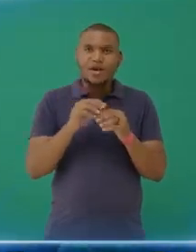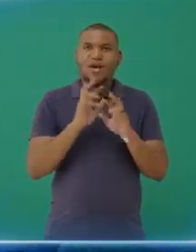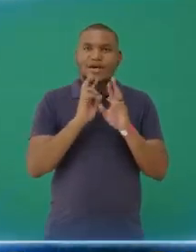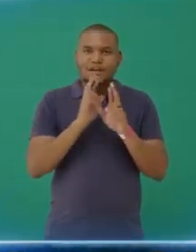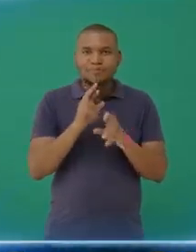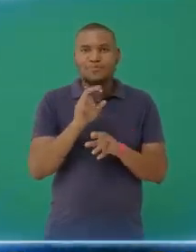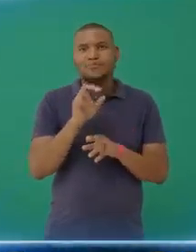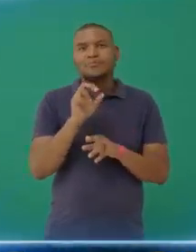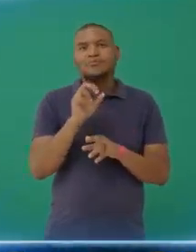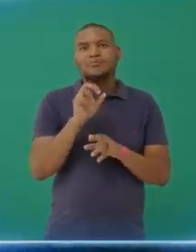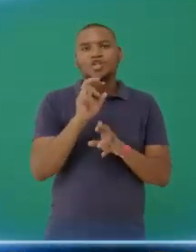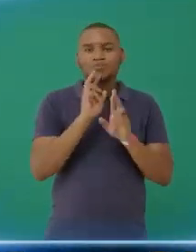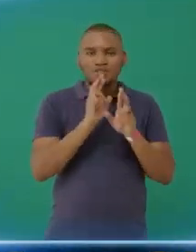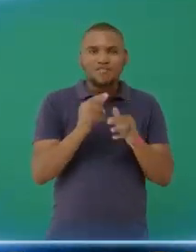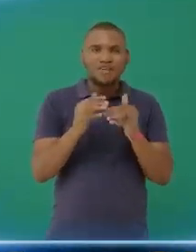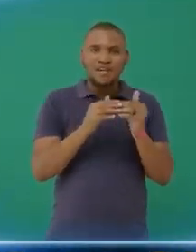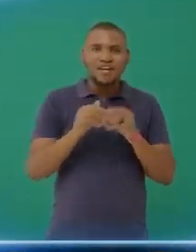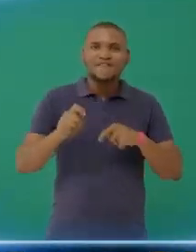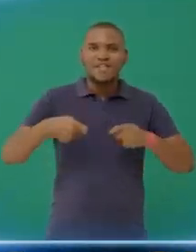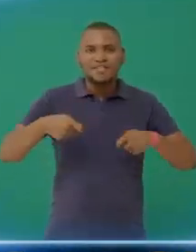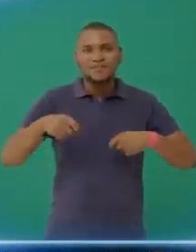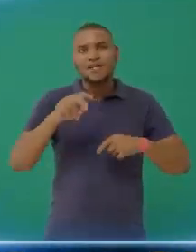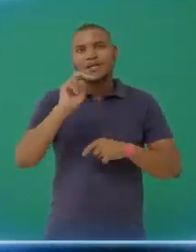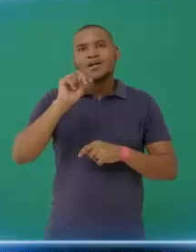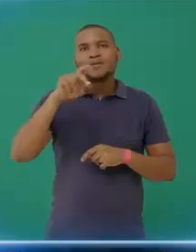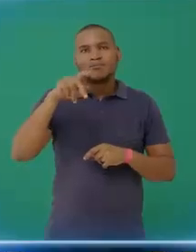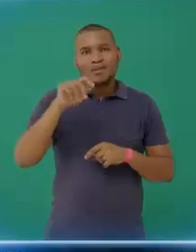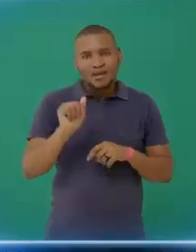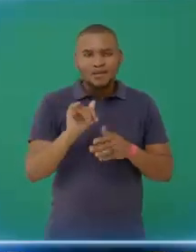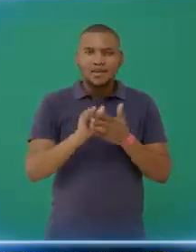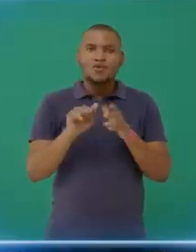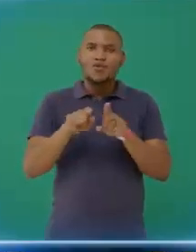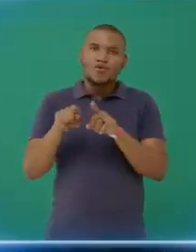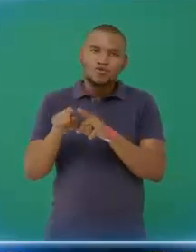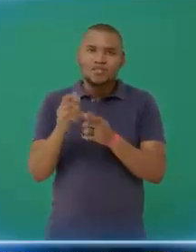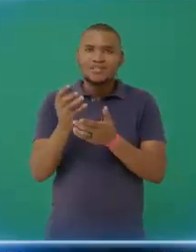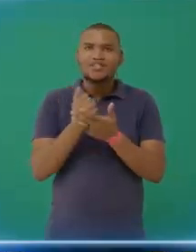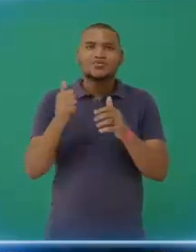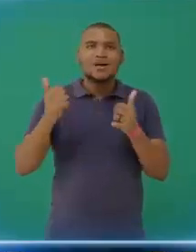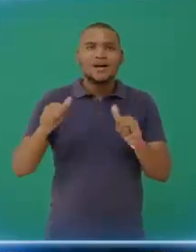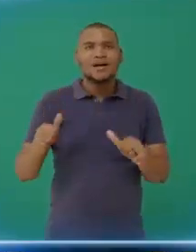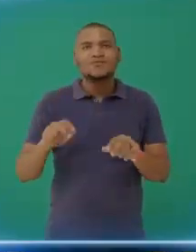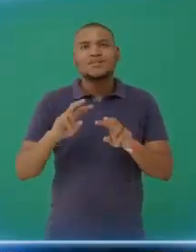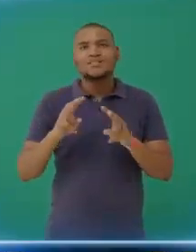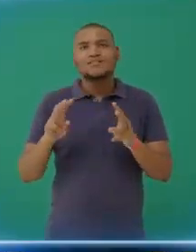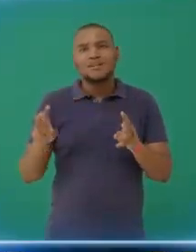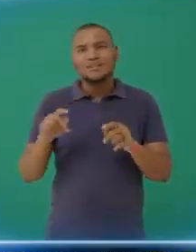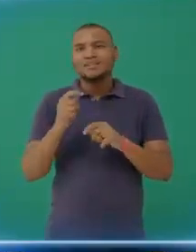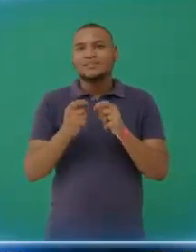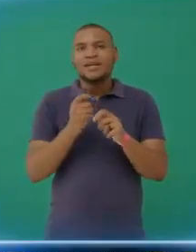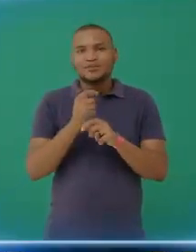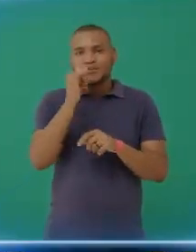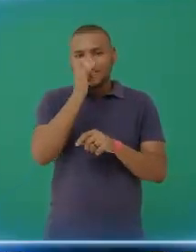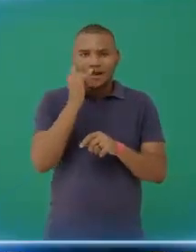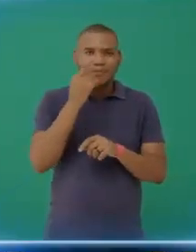a caring, flexible National Prosecuting Authority that also takes into account the different types of crime, the different kind of